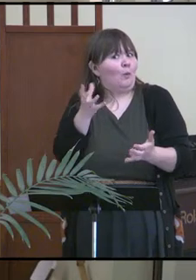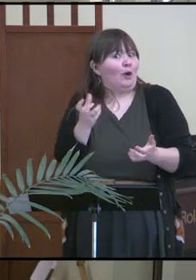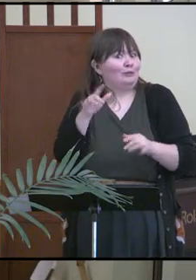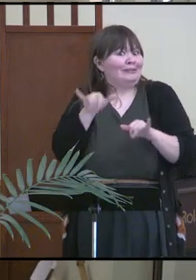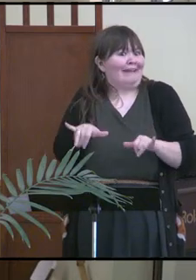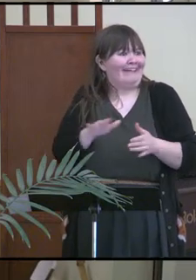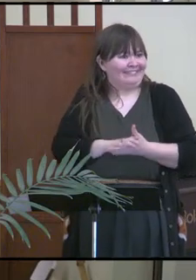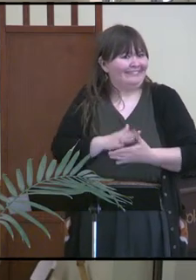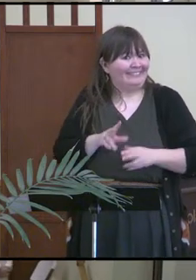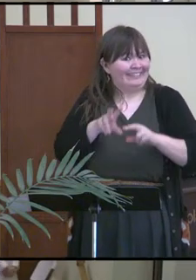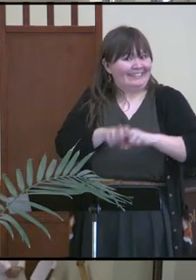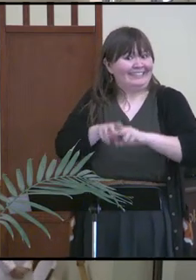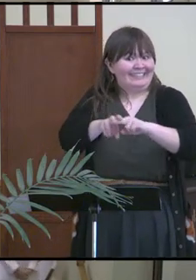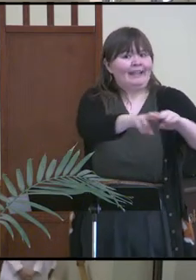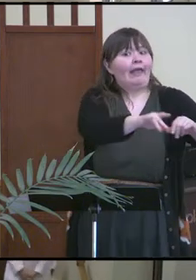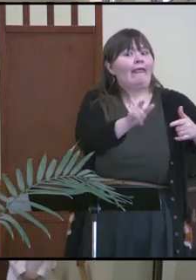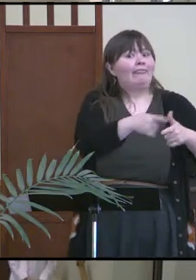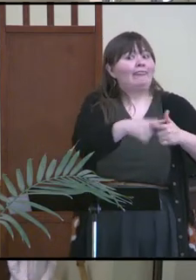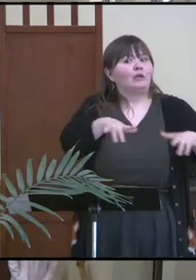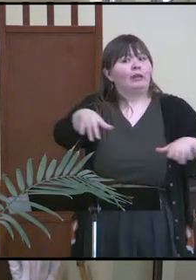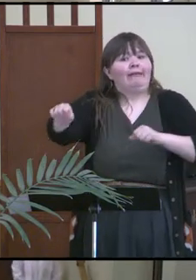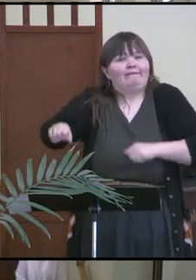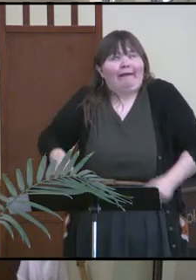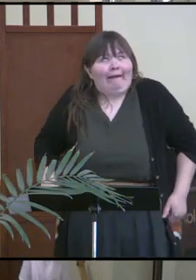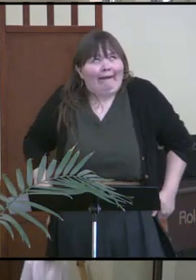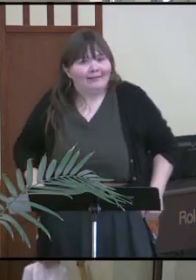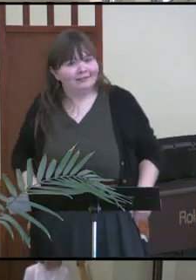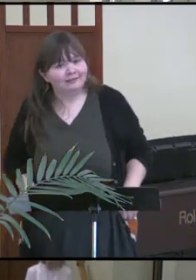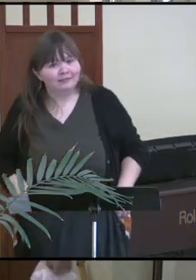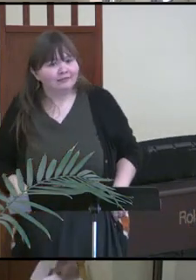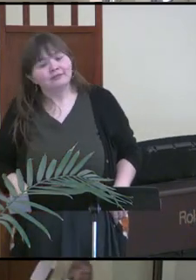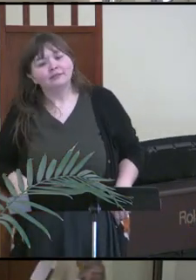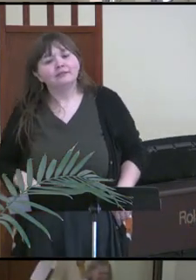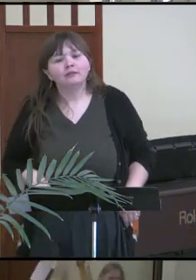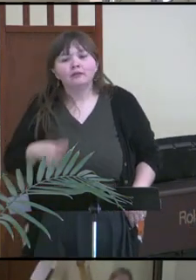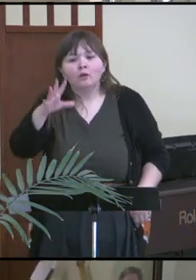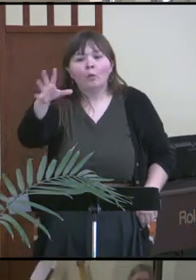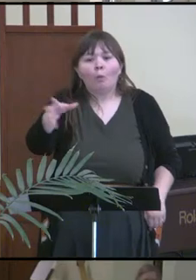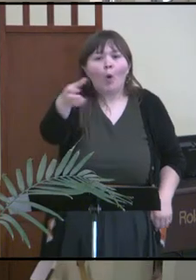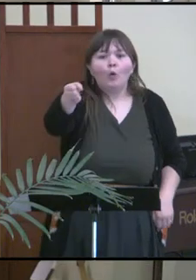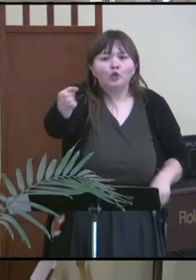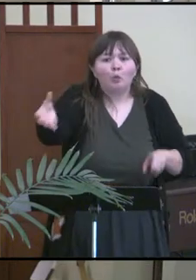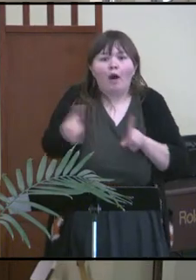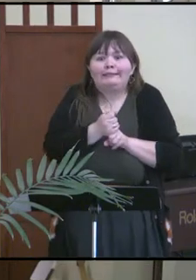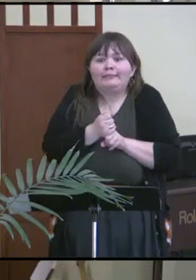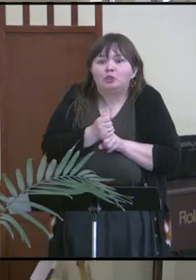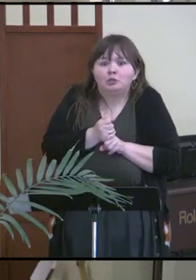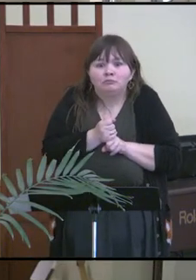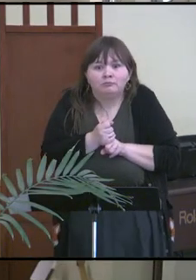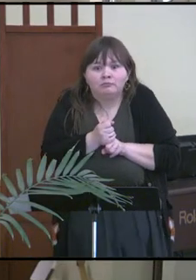Seat, and then you can leave, because it's, we're holding you hostage.